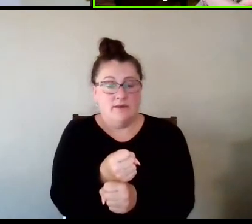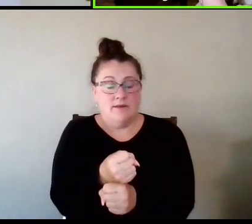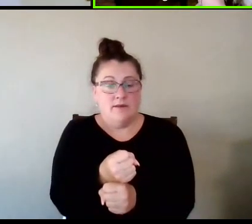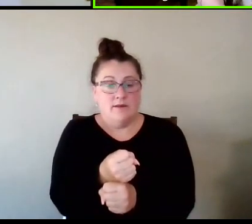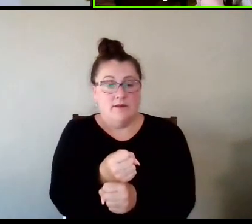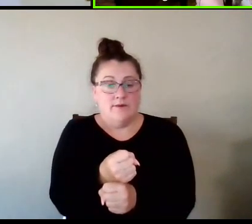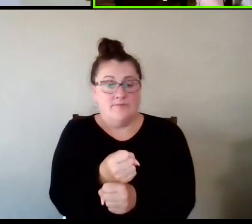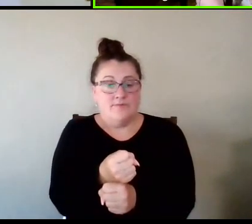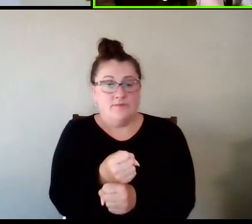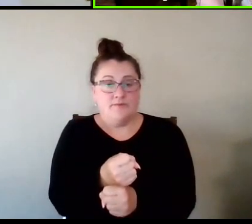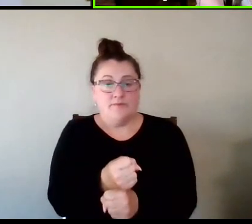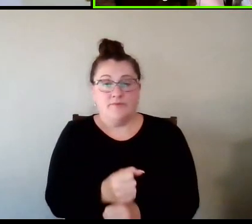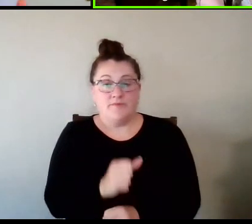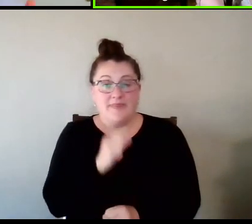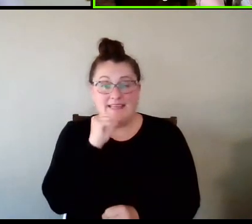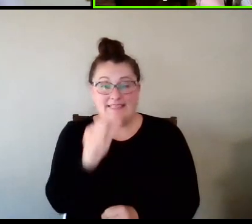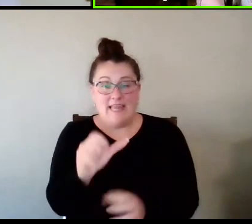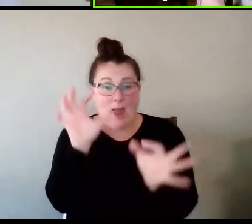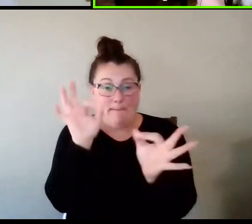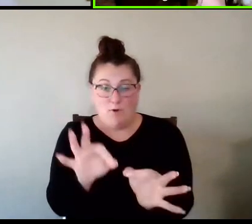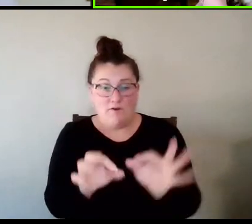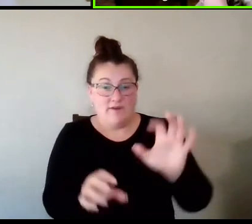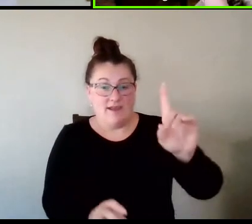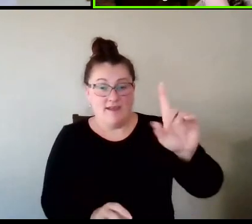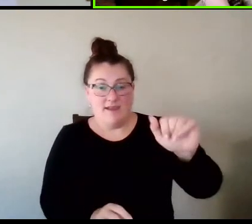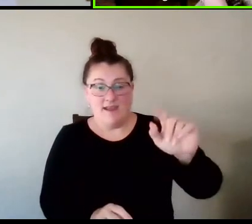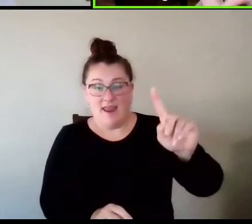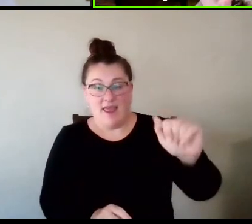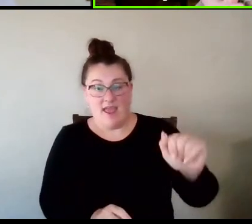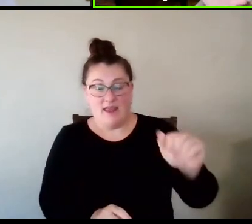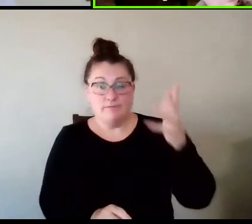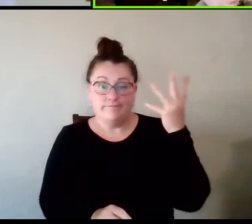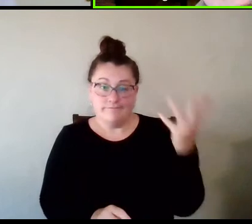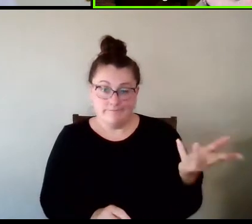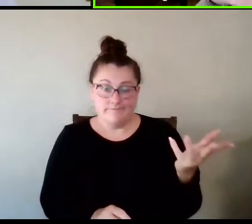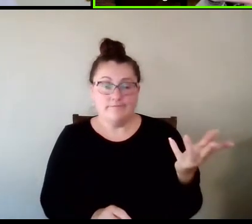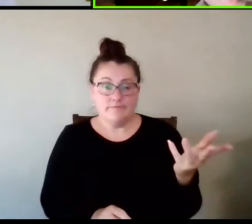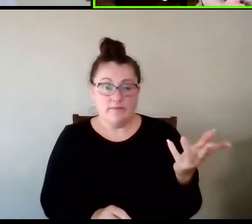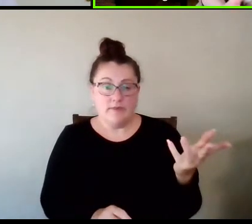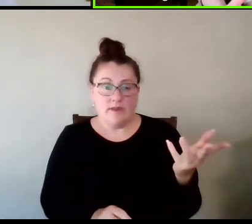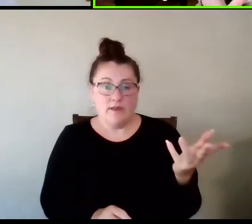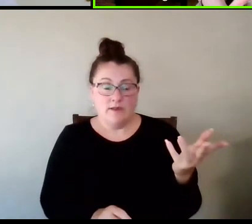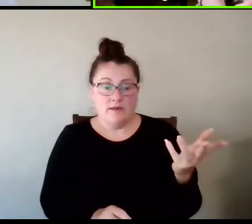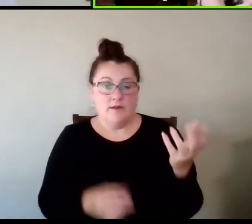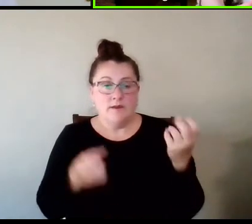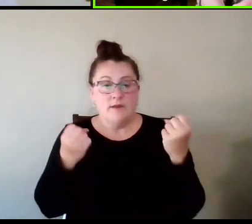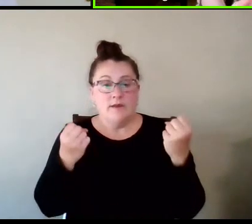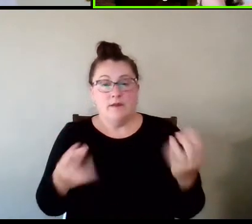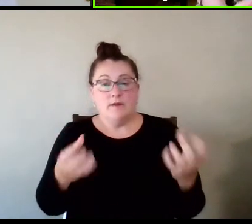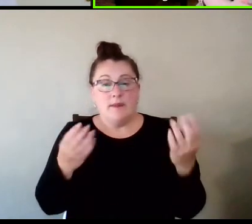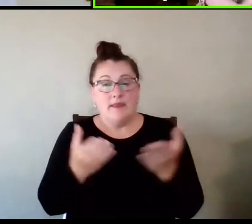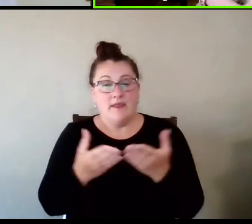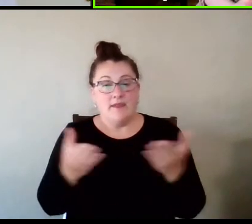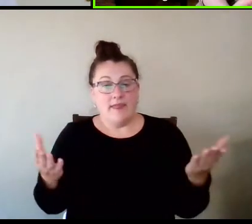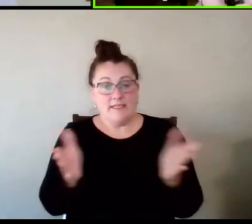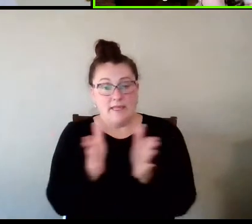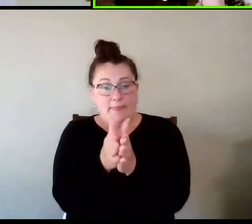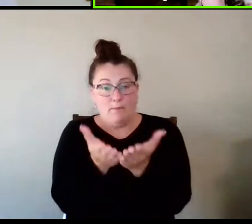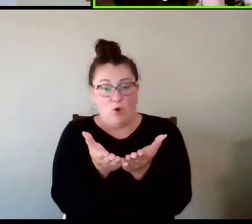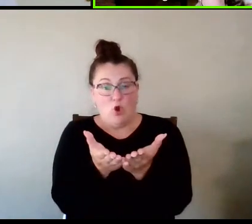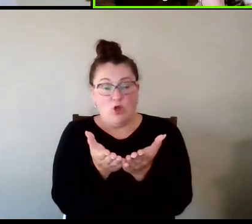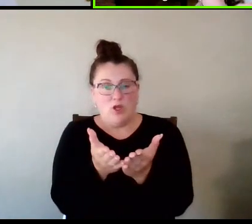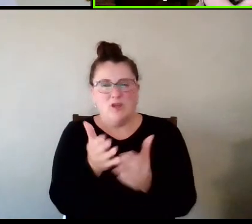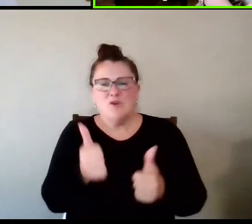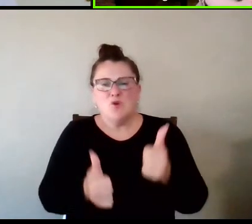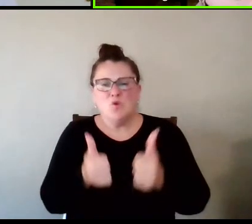with imperfect data. So of the many themes in the book, which are the